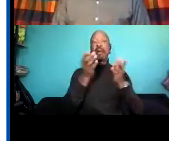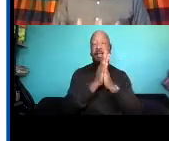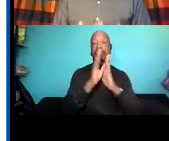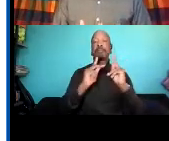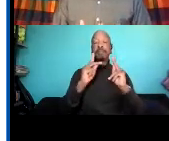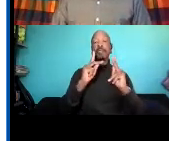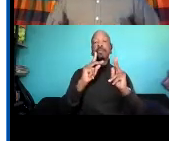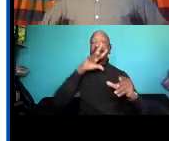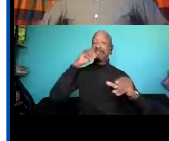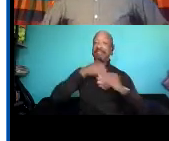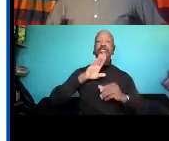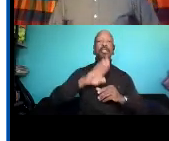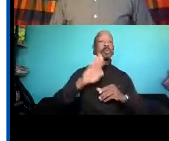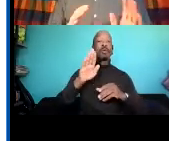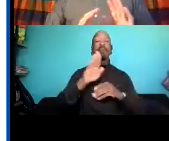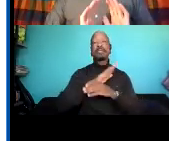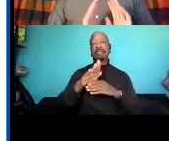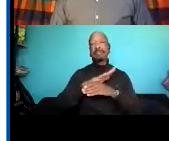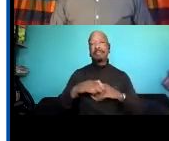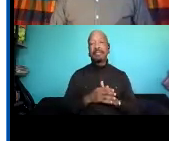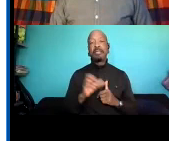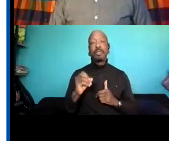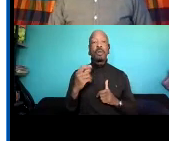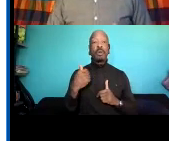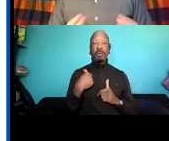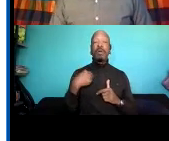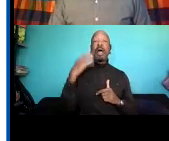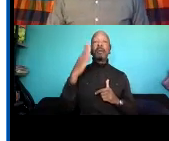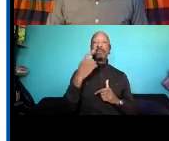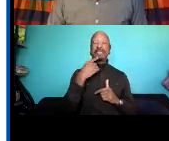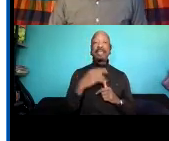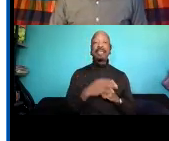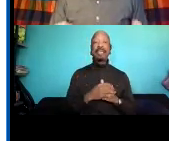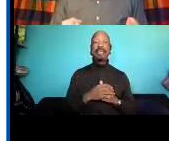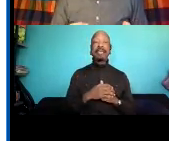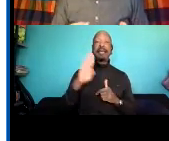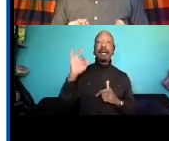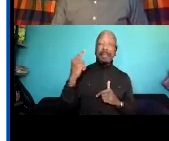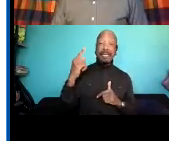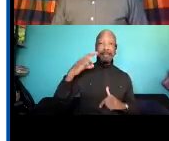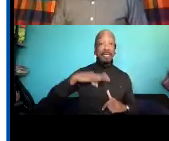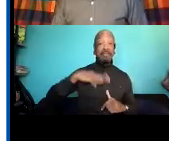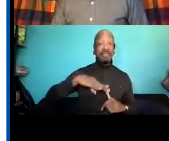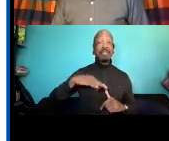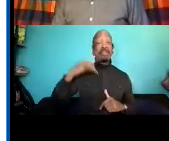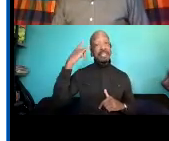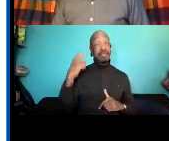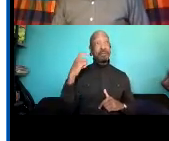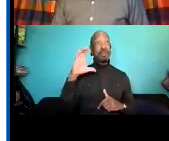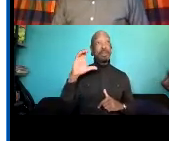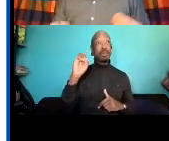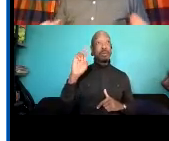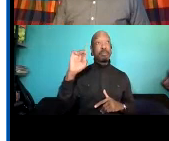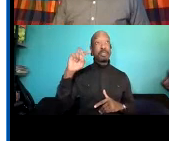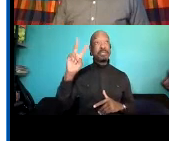invest in your business. So I'm just going to say that a big benefit of the California Cooperative Corporation